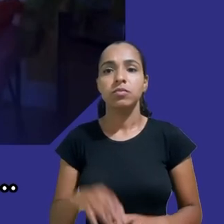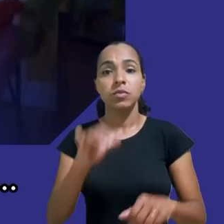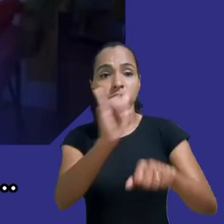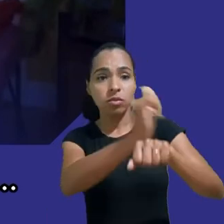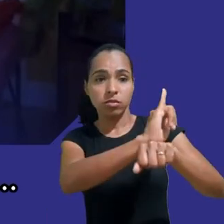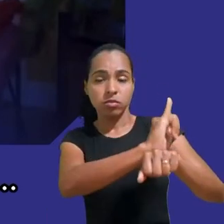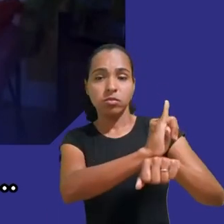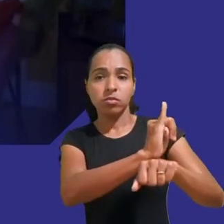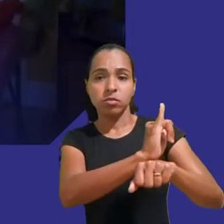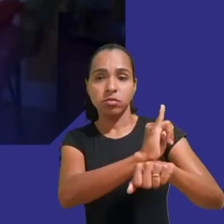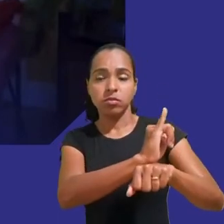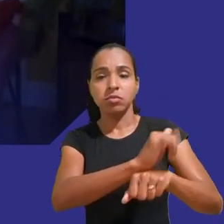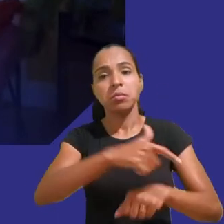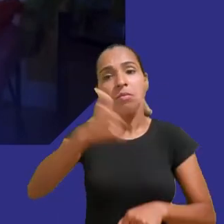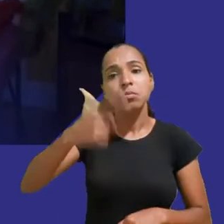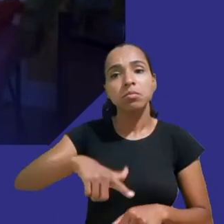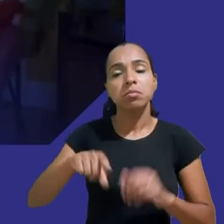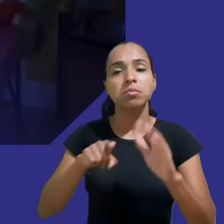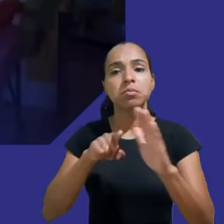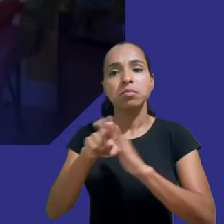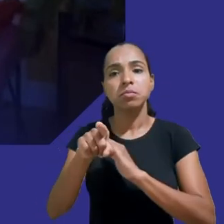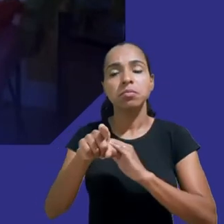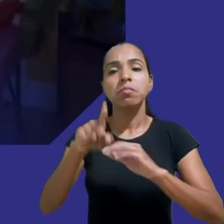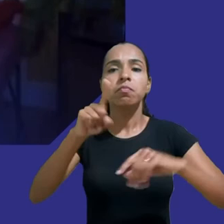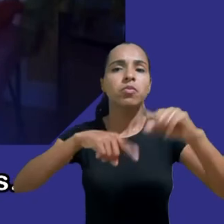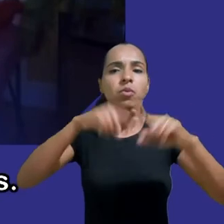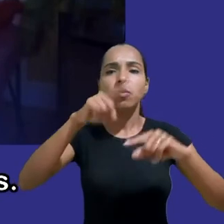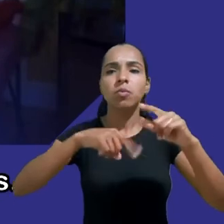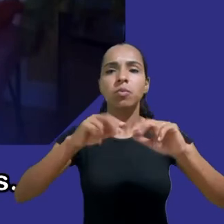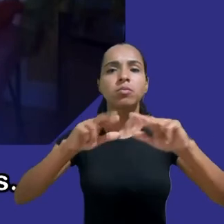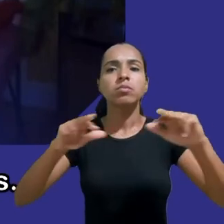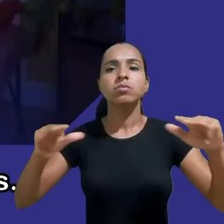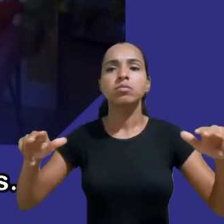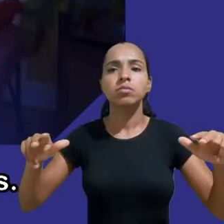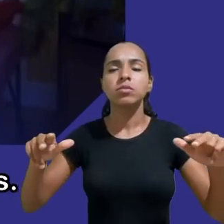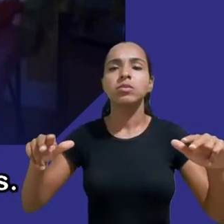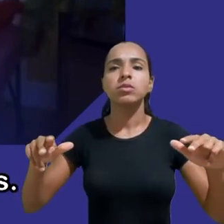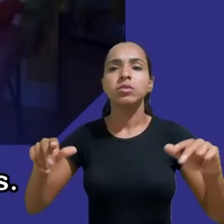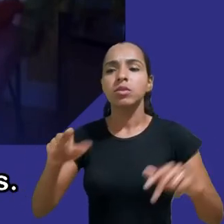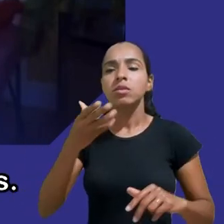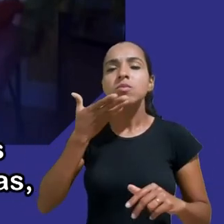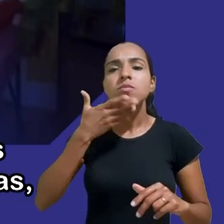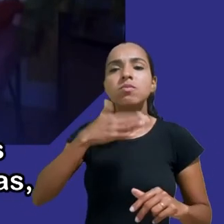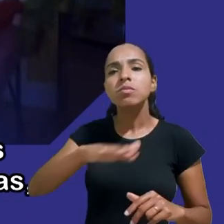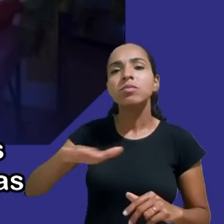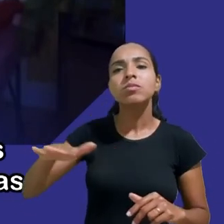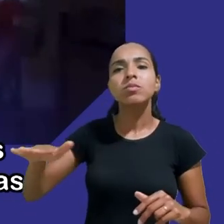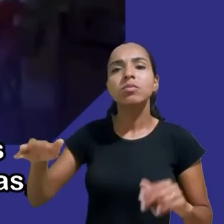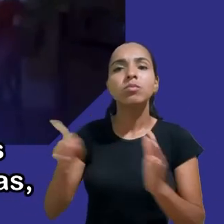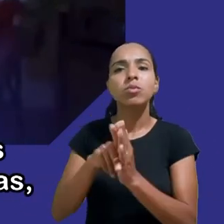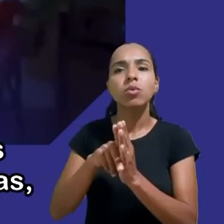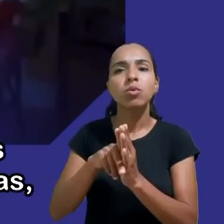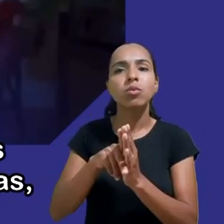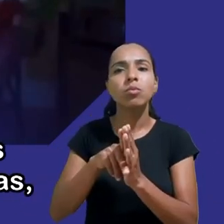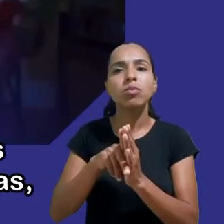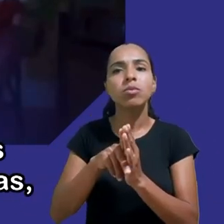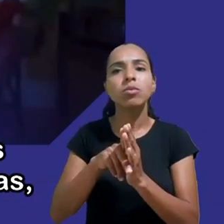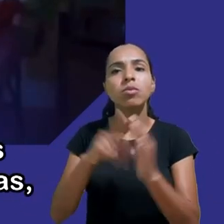of the products that are being developed for children the digital platforms and the digital products are they primarily